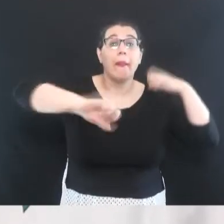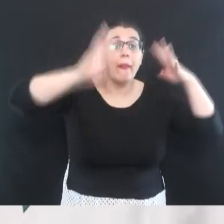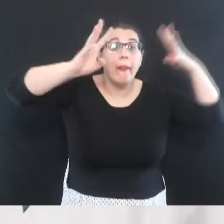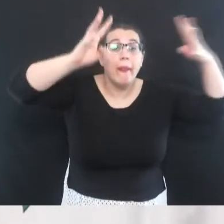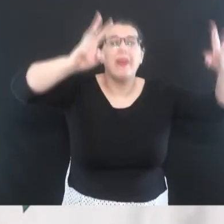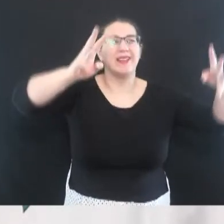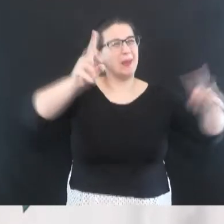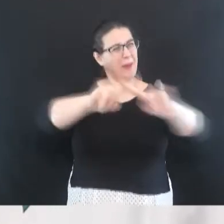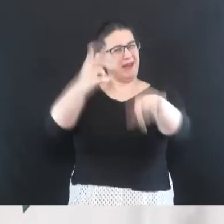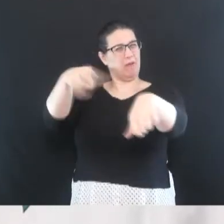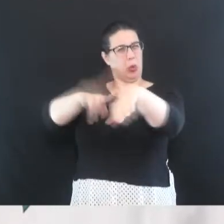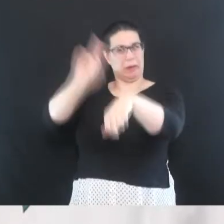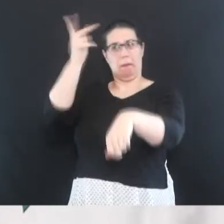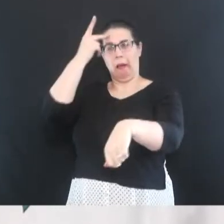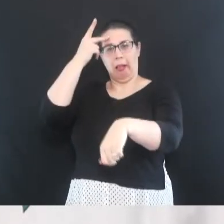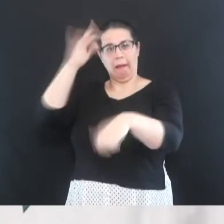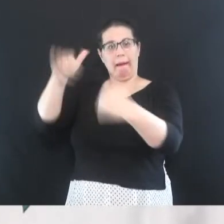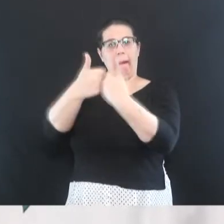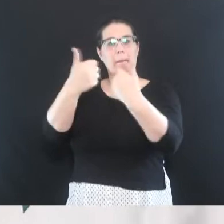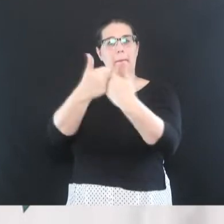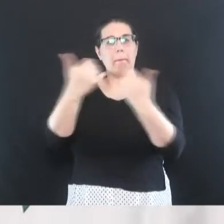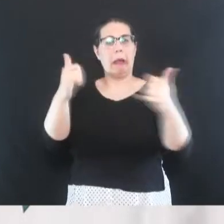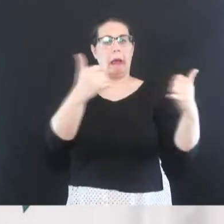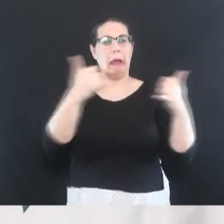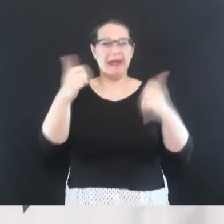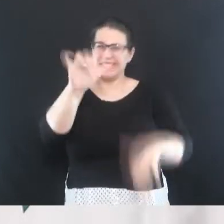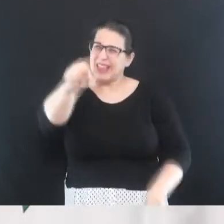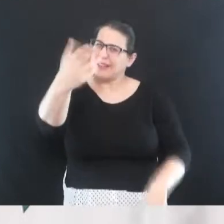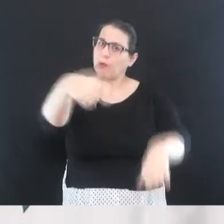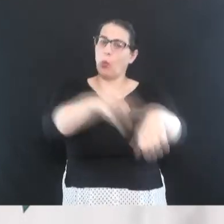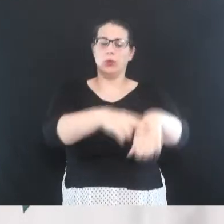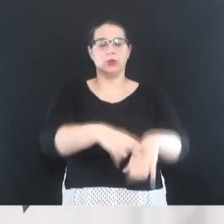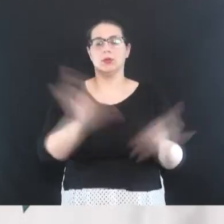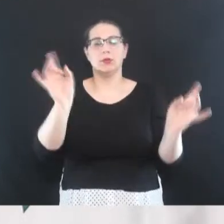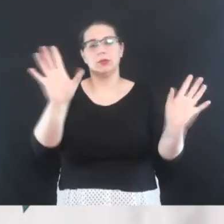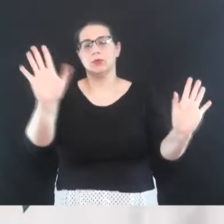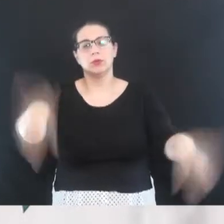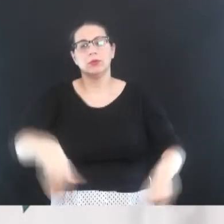it is, you know, and it's disgraceful. But